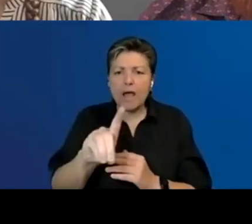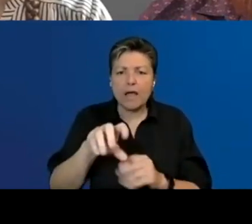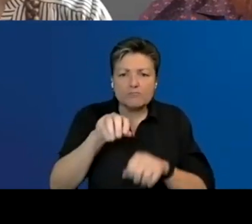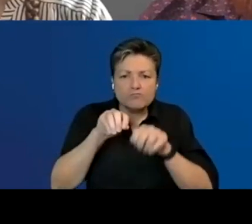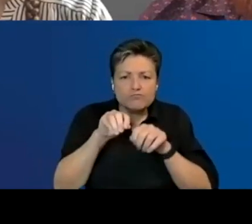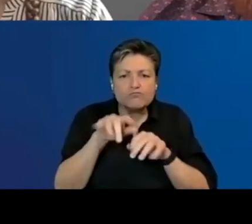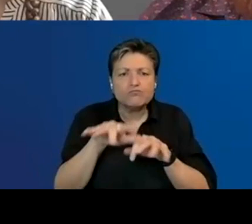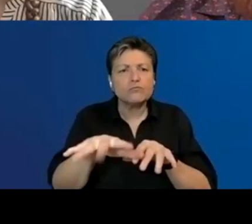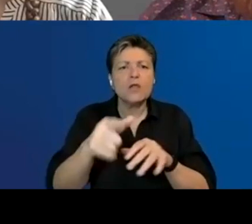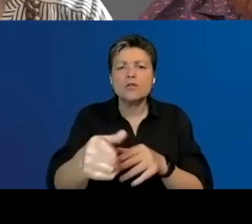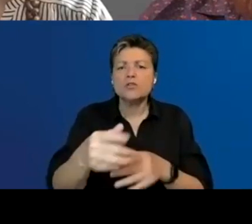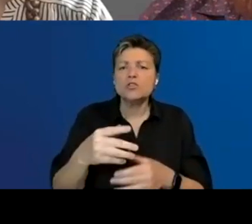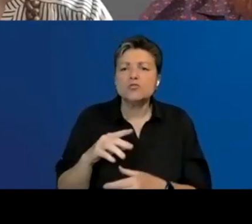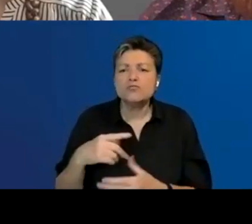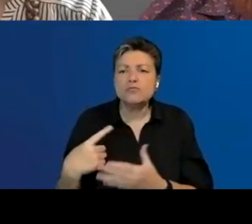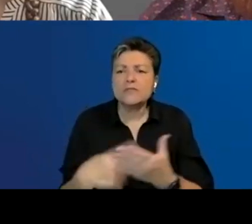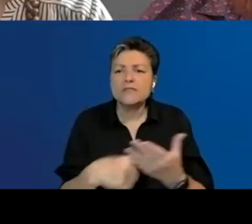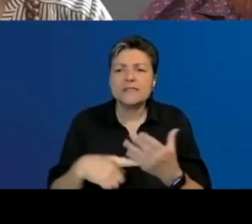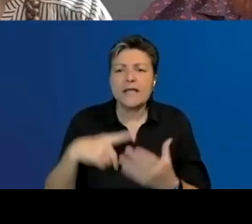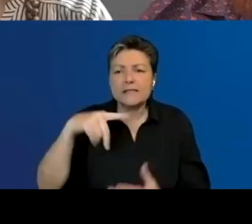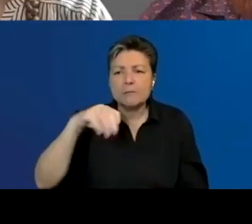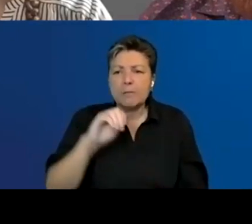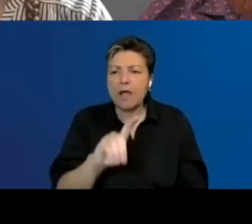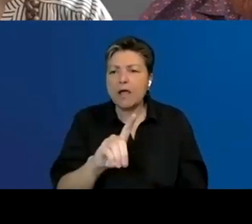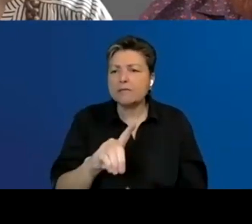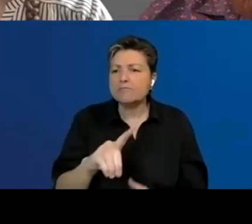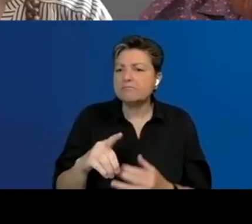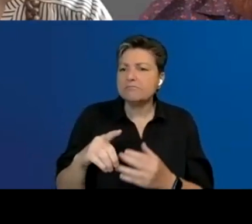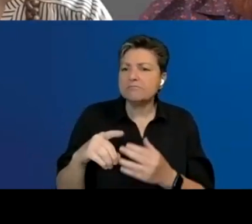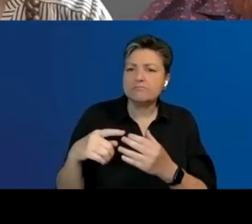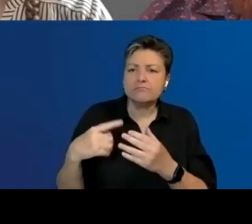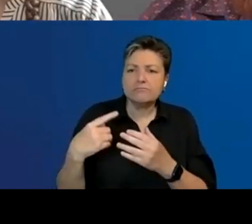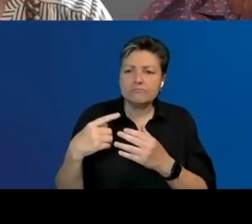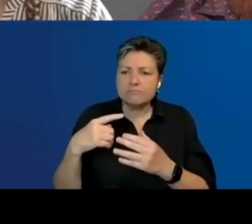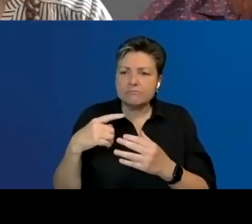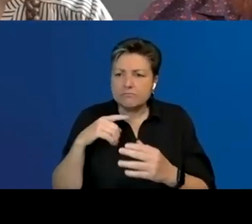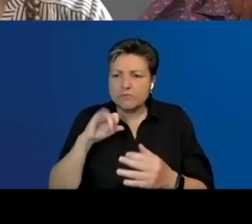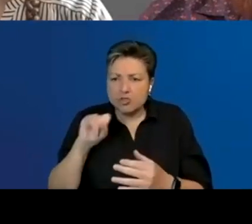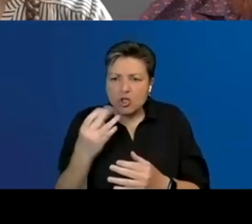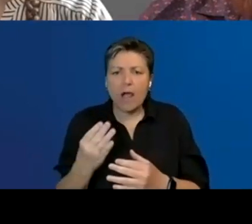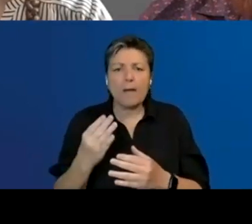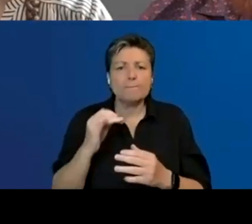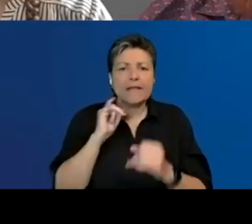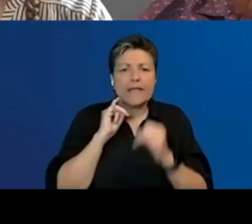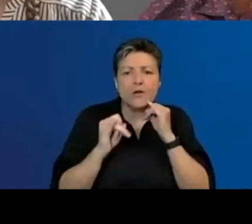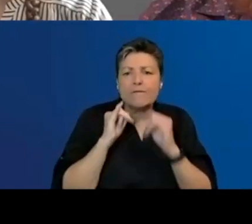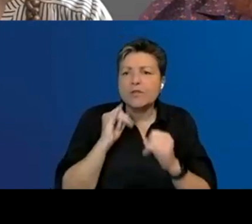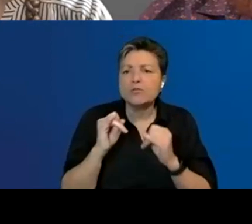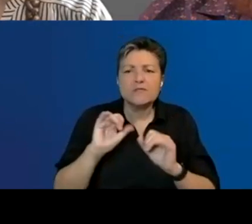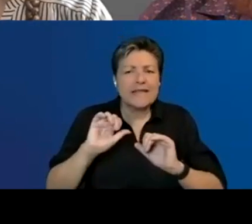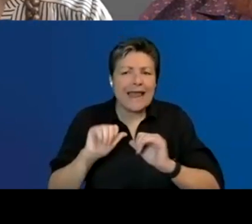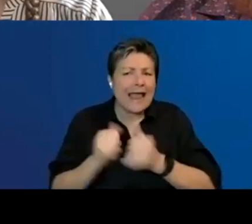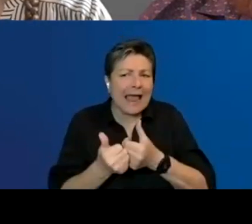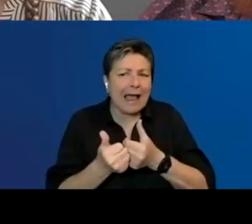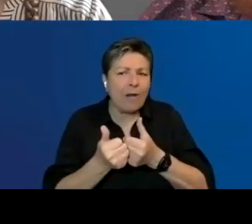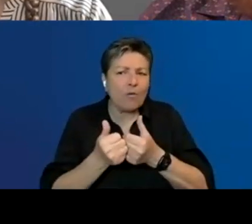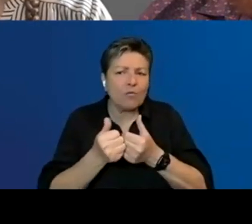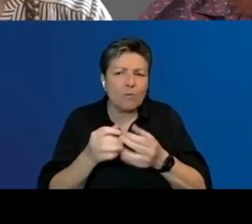questions, do you talk about podcasting in job interviews and applications? And if so, how?